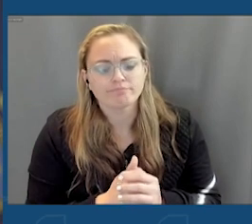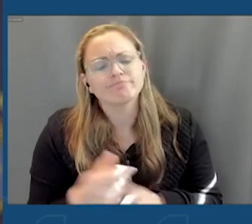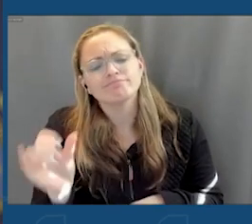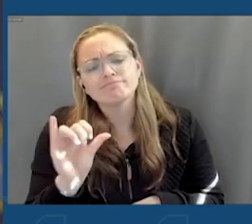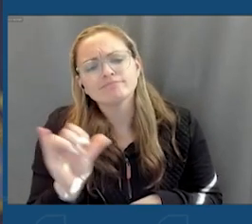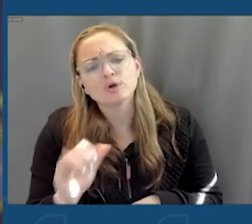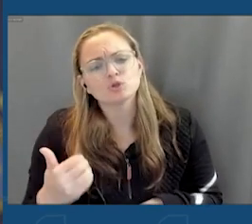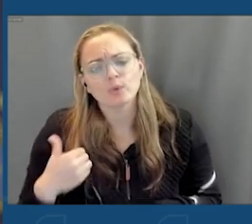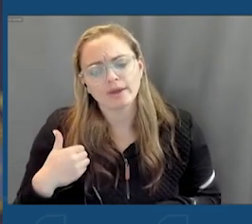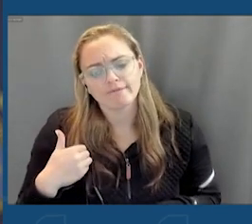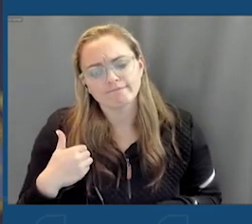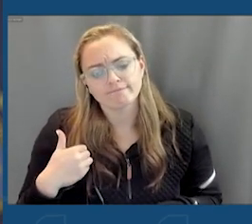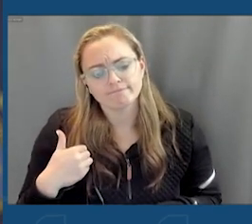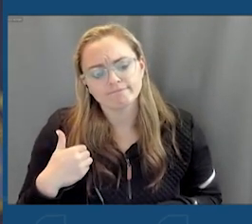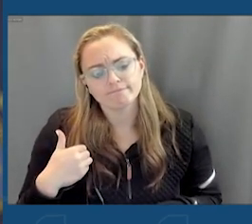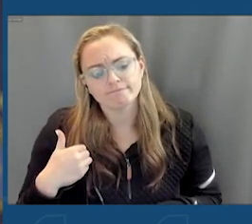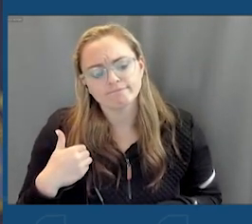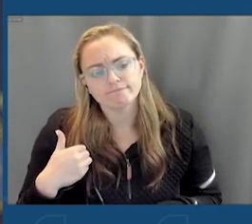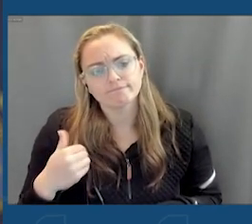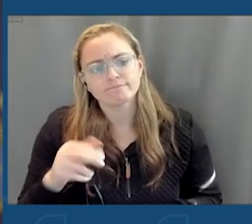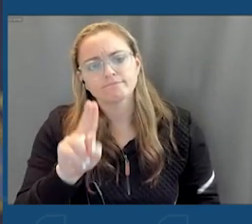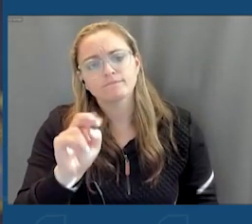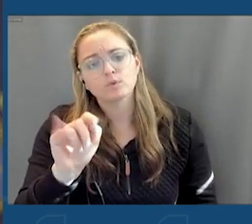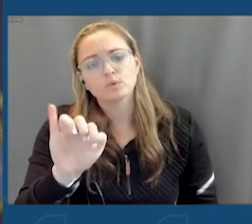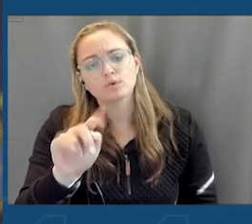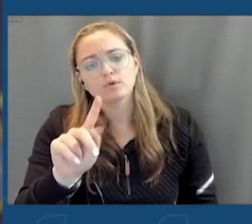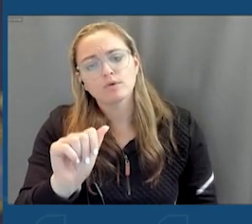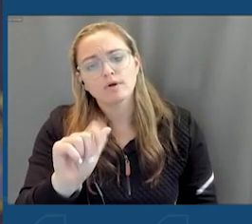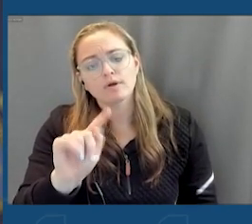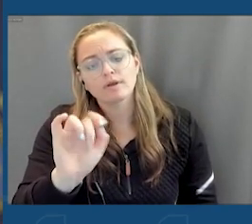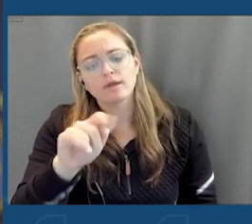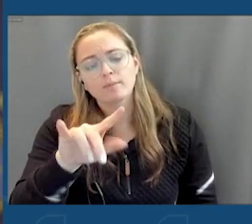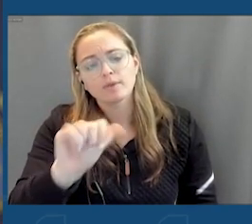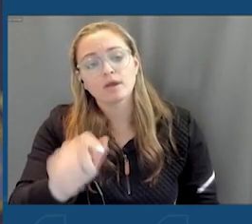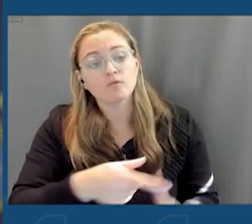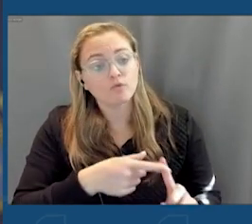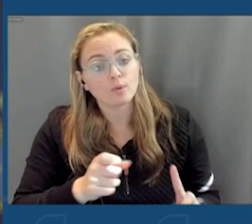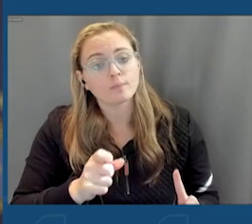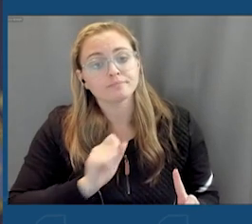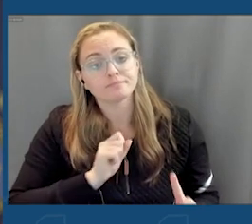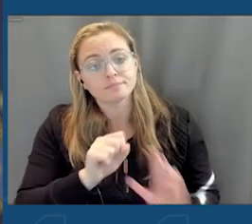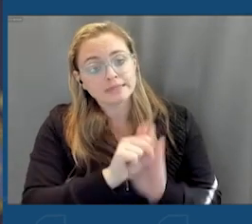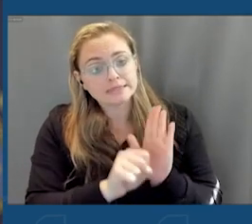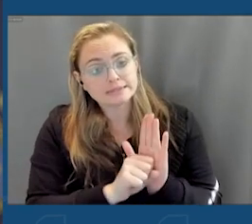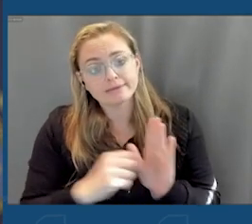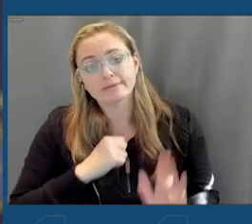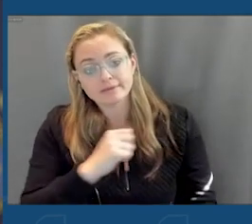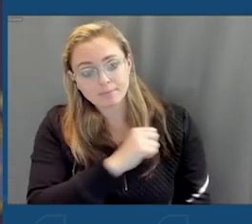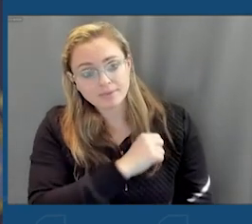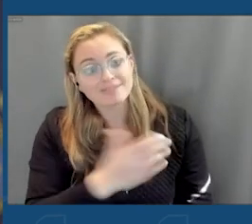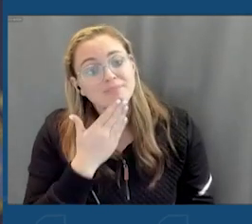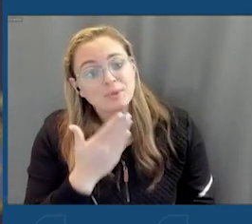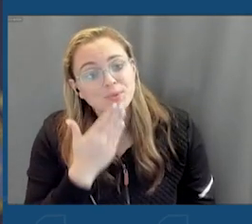have Udelka Tapia from the State Assembly. Udelka, thank you.